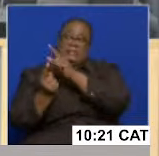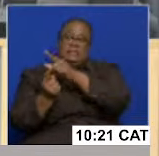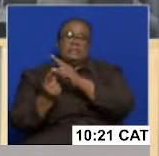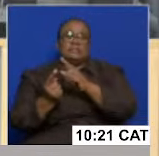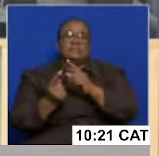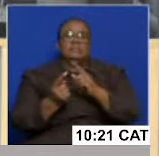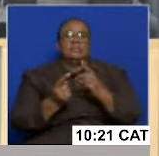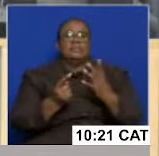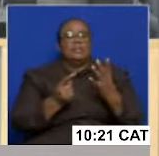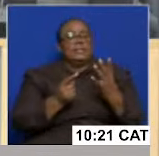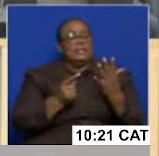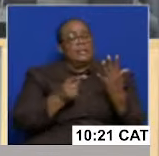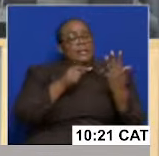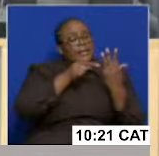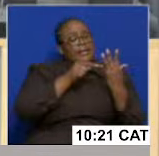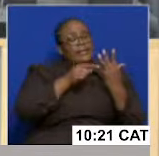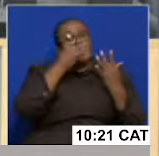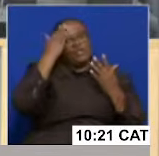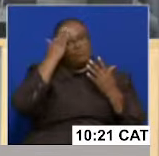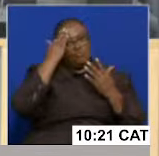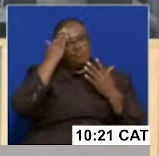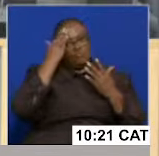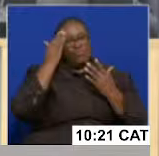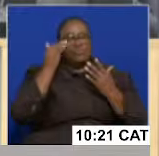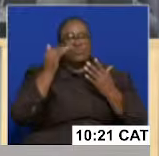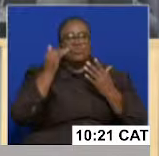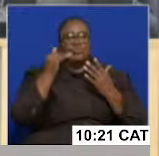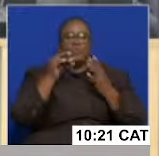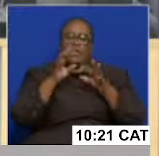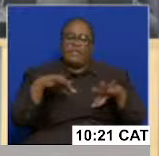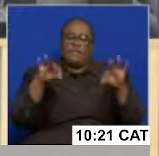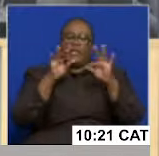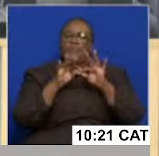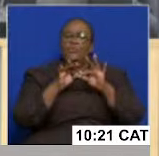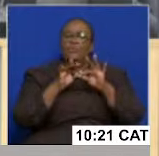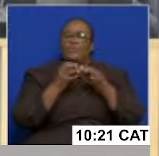knew the value of those stones. They could